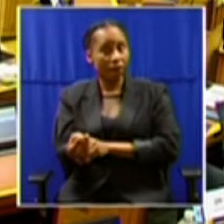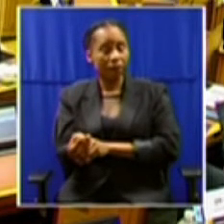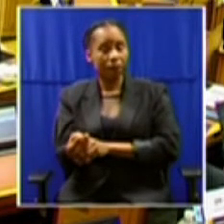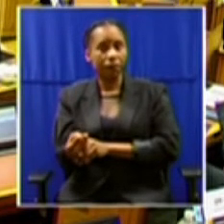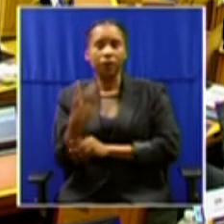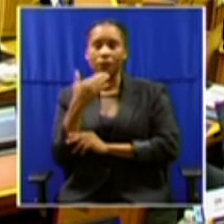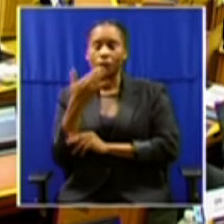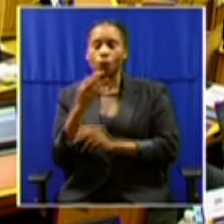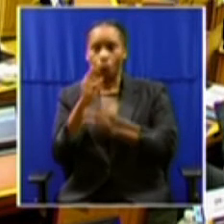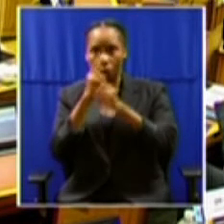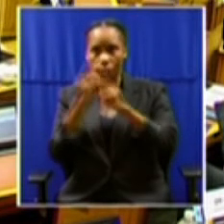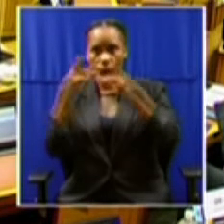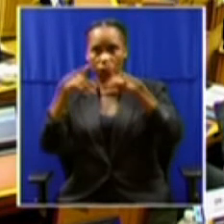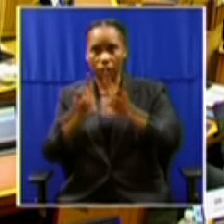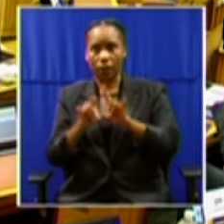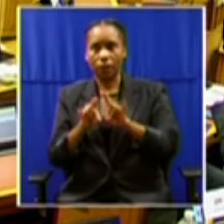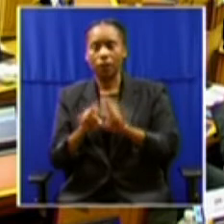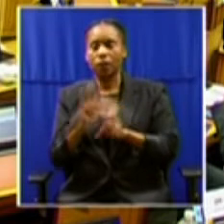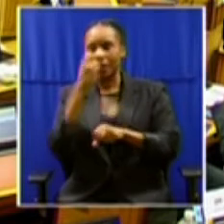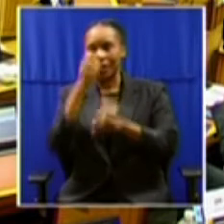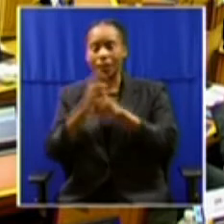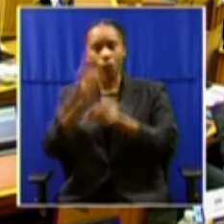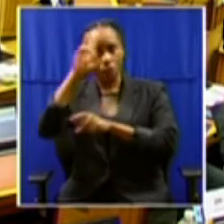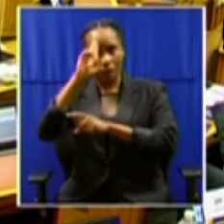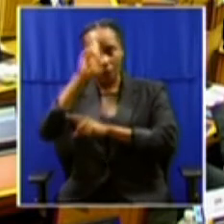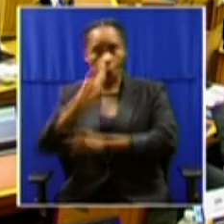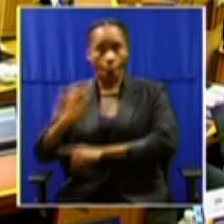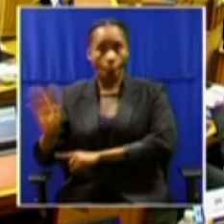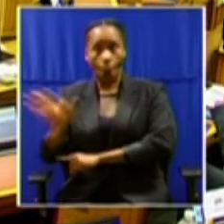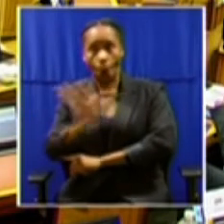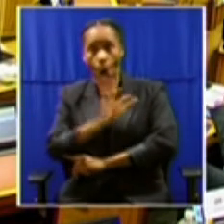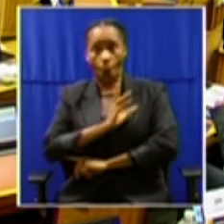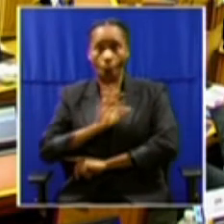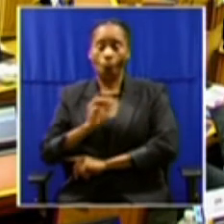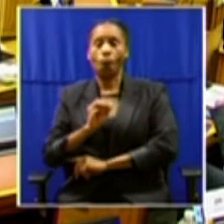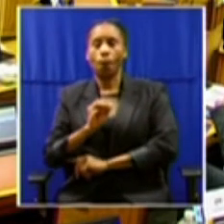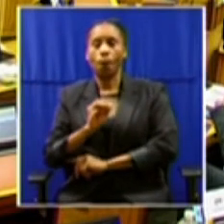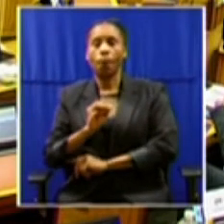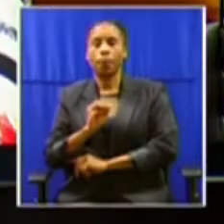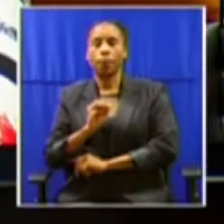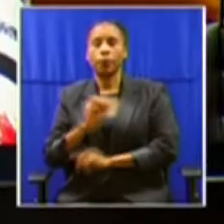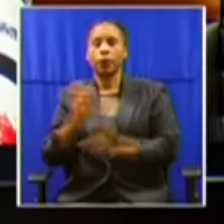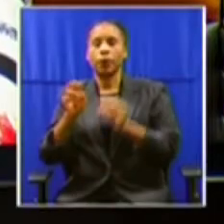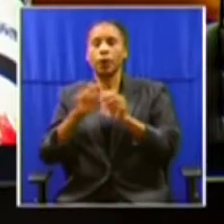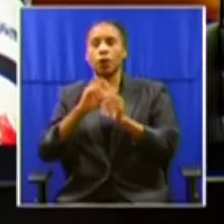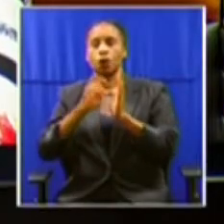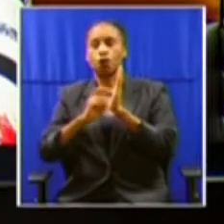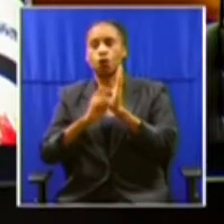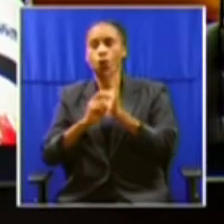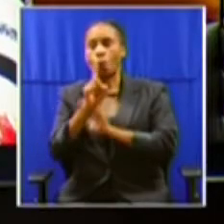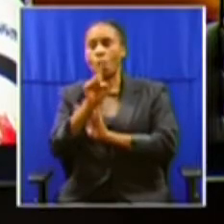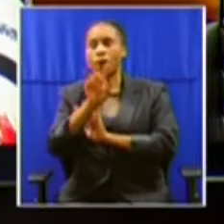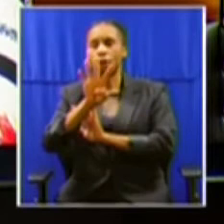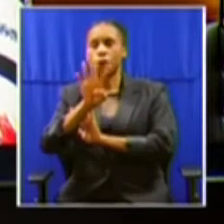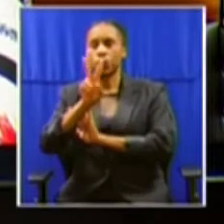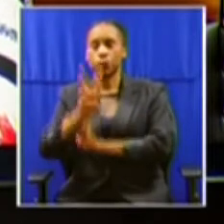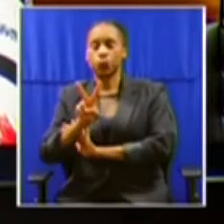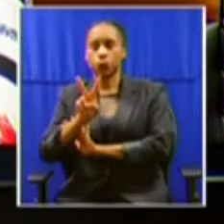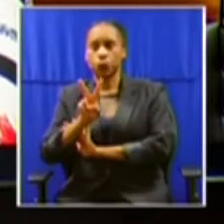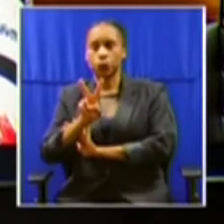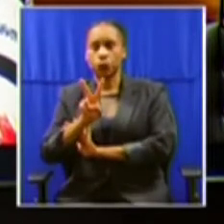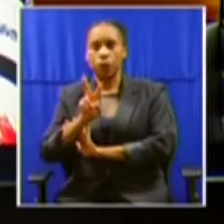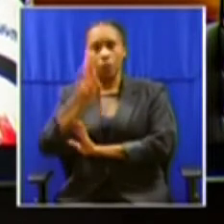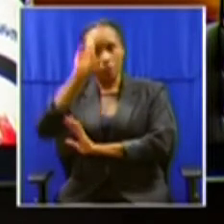you. May I remind all of us on the rules, Rule 142, If you can